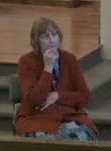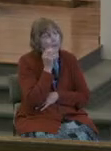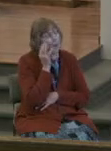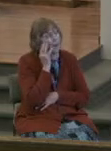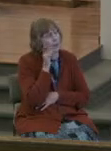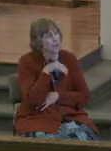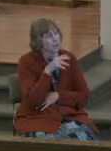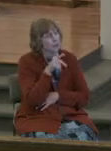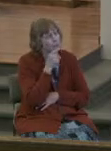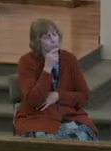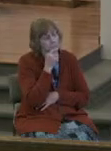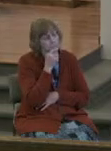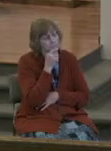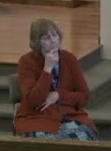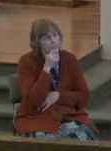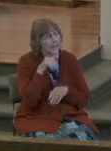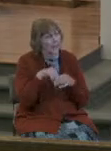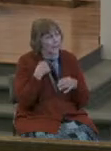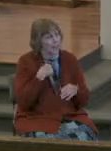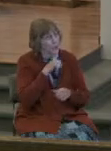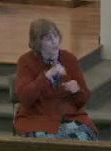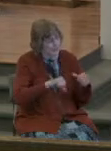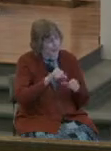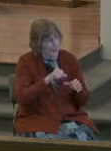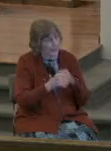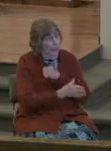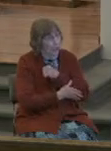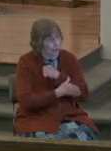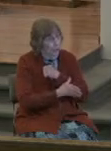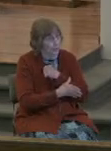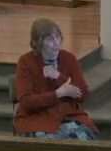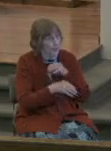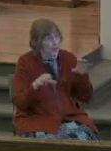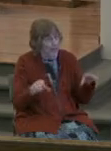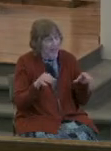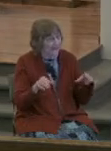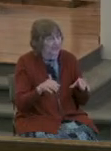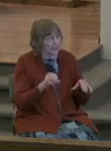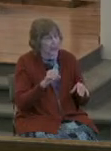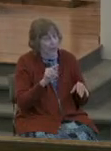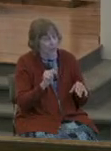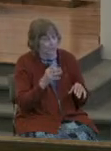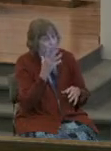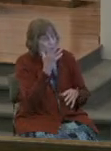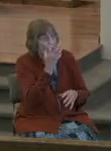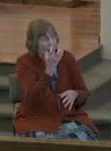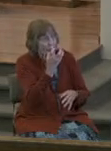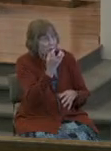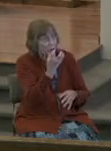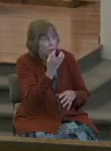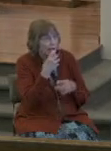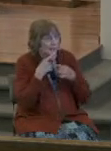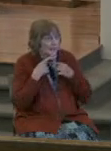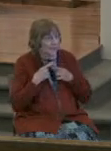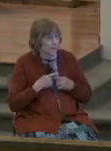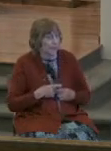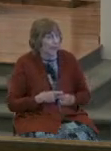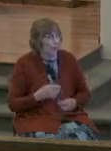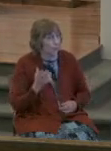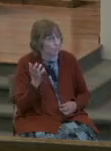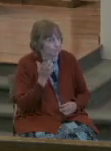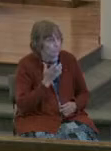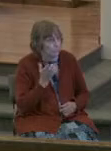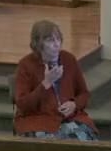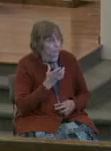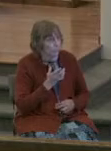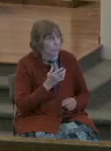he said, people in our society, in our country, are acting out in rage and despair.